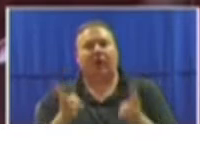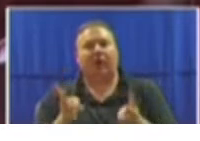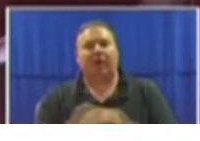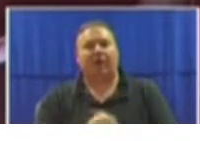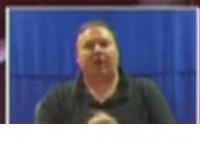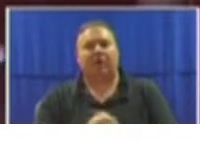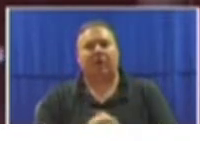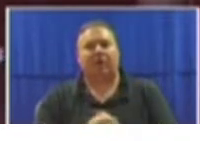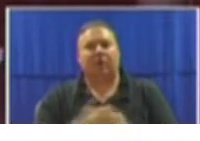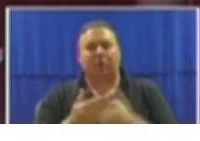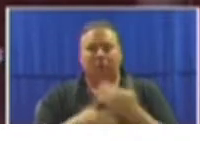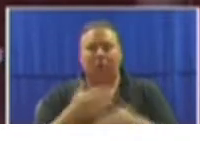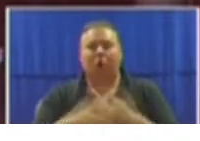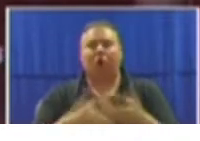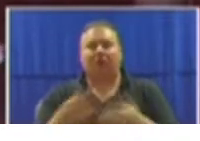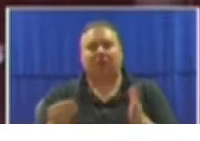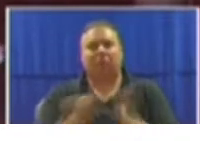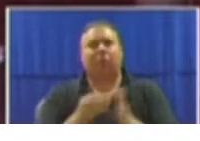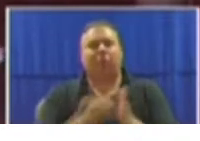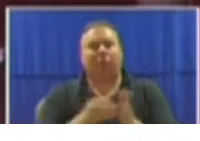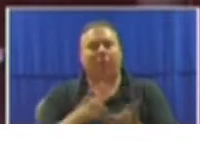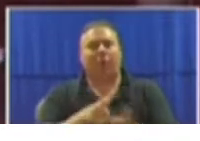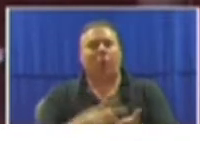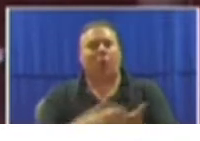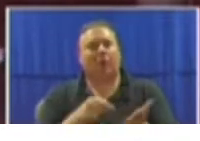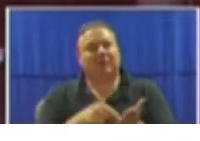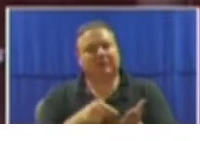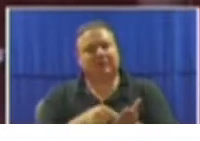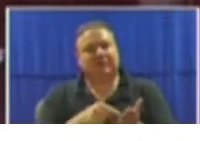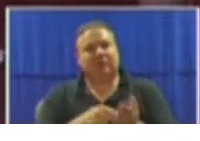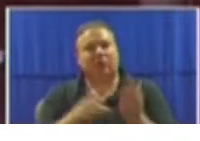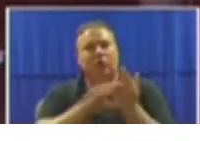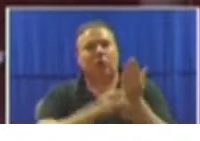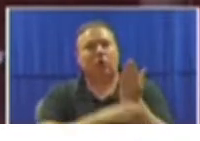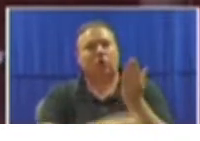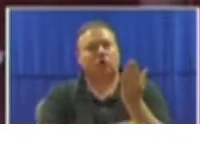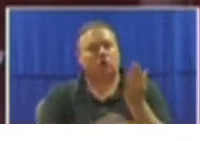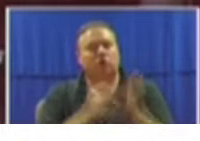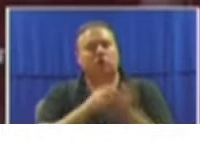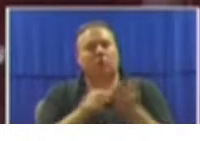progressive provision of law that is meant to strengthen constitutional democracy.